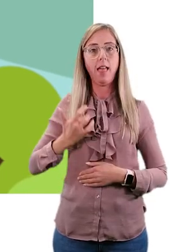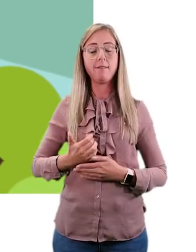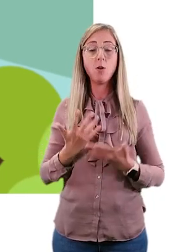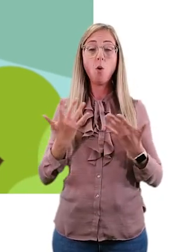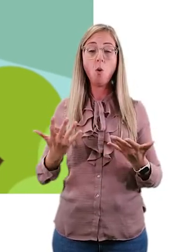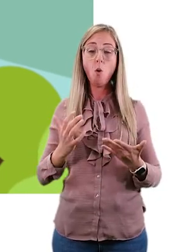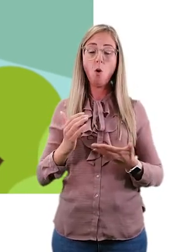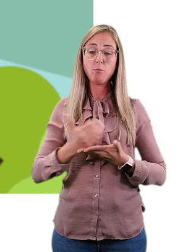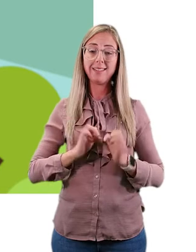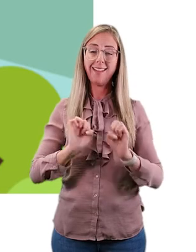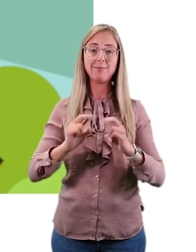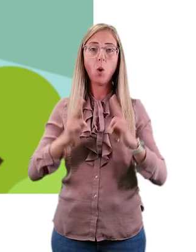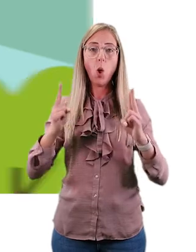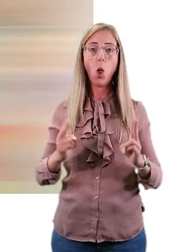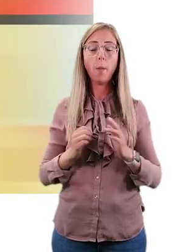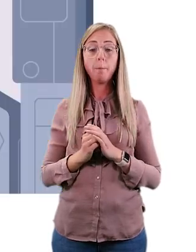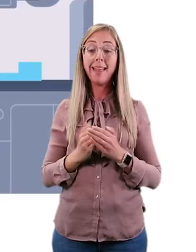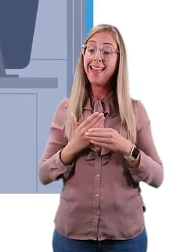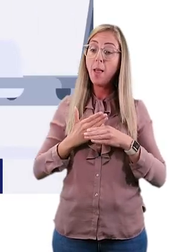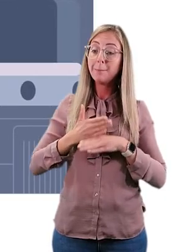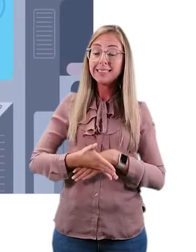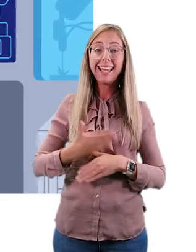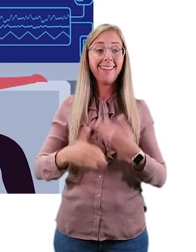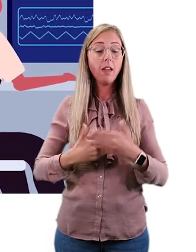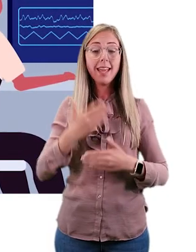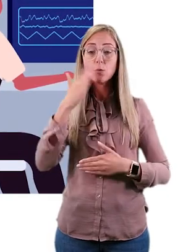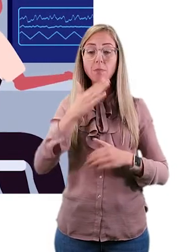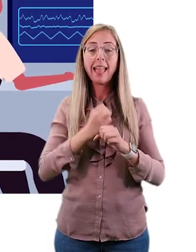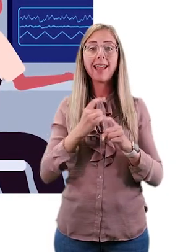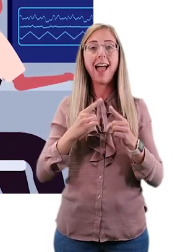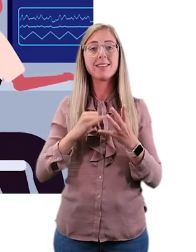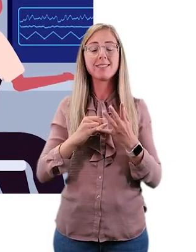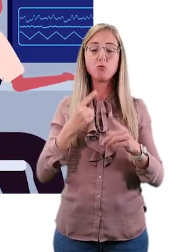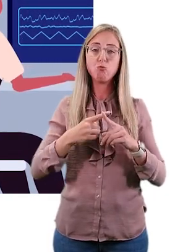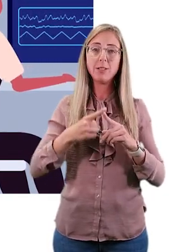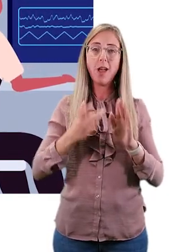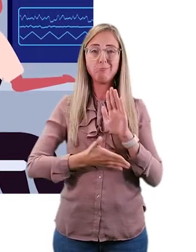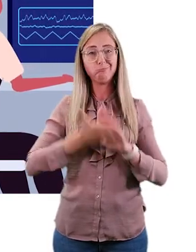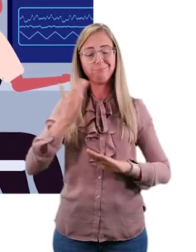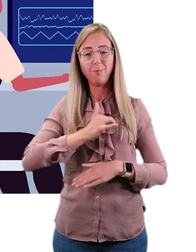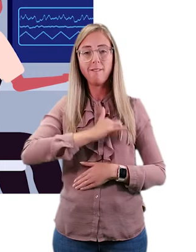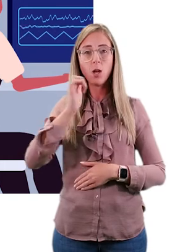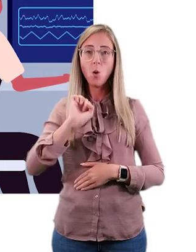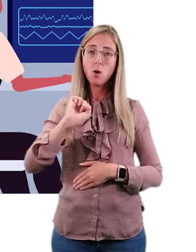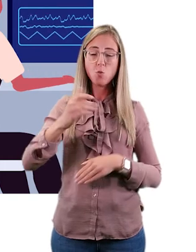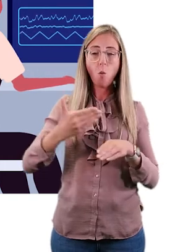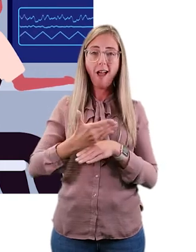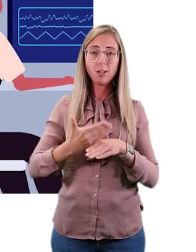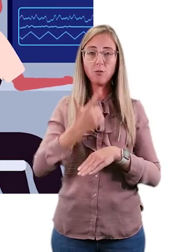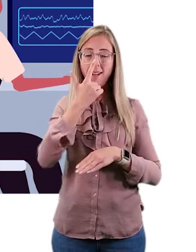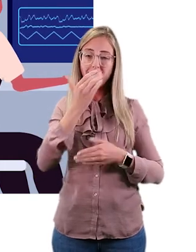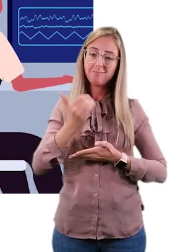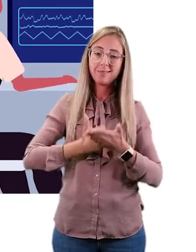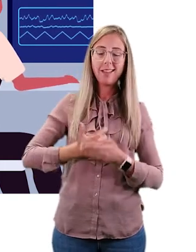a life or someone's home. Even if you're busy at work and you smell gas, you should phone us immediately. Your actions